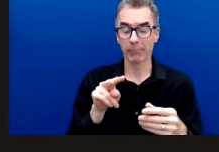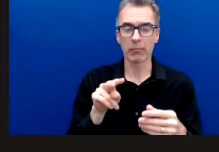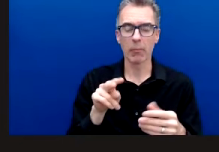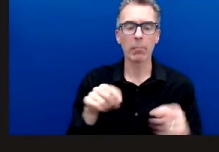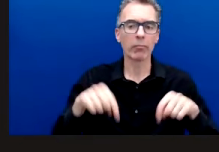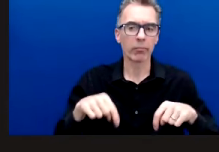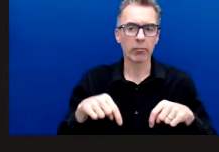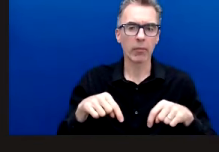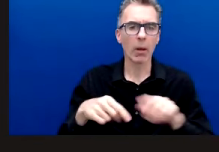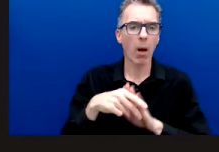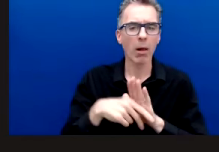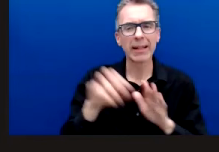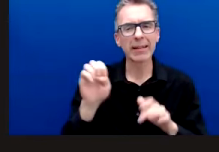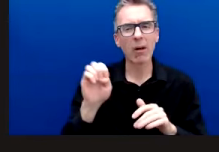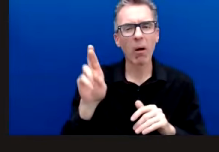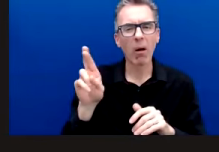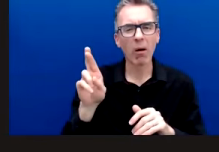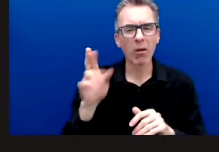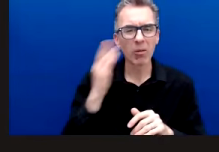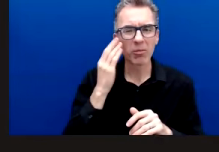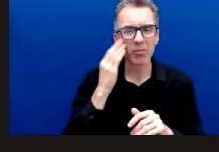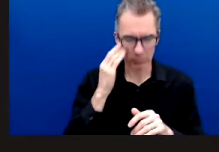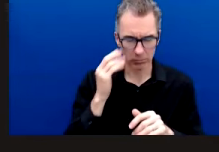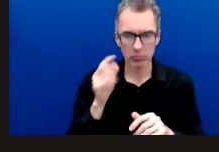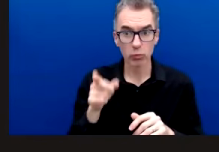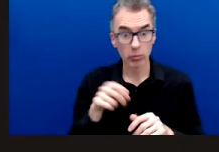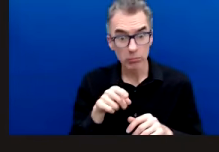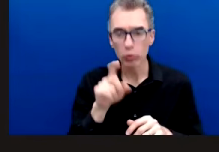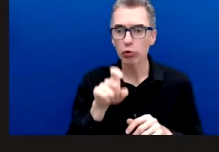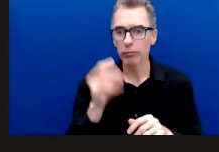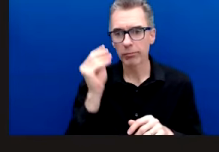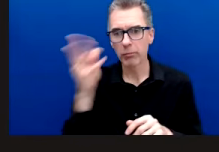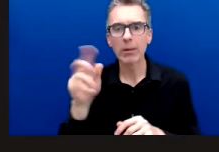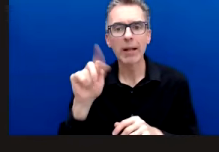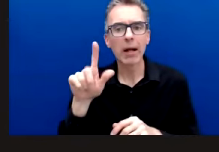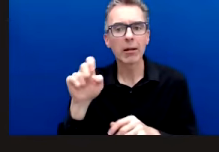our ARs, like you're supposed to report it to the Title IX coordinator.